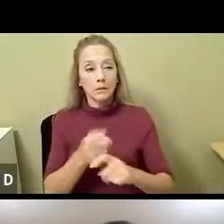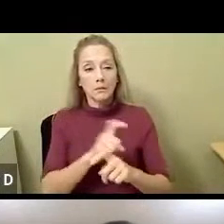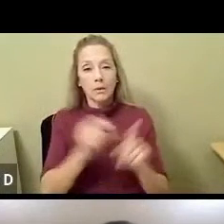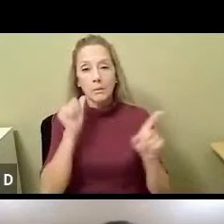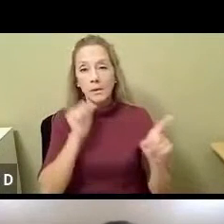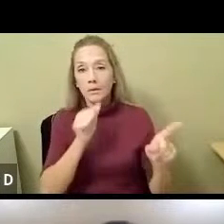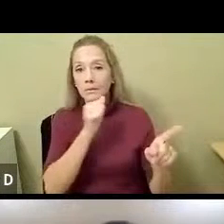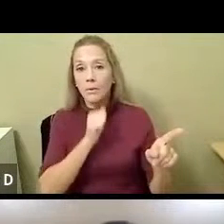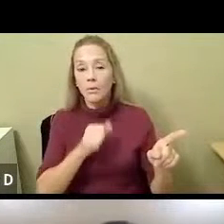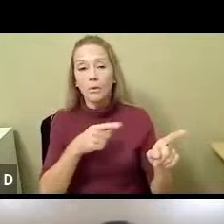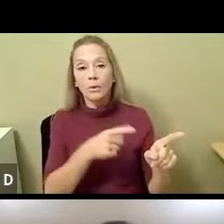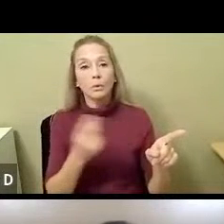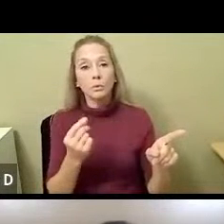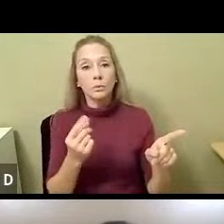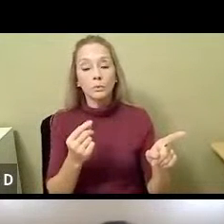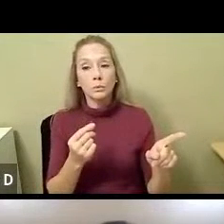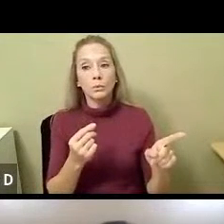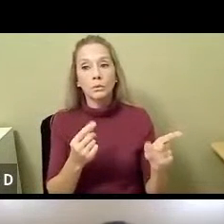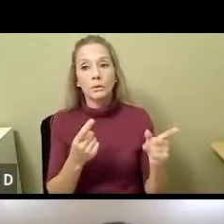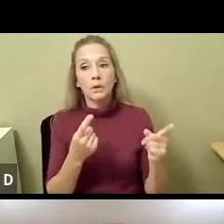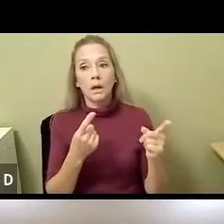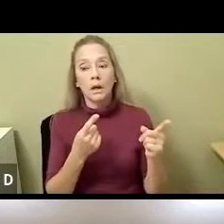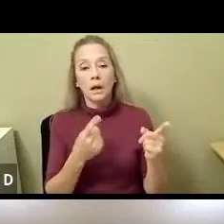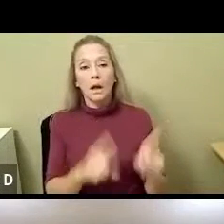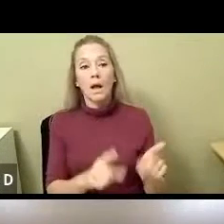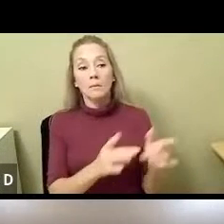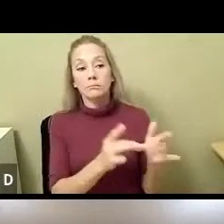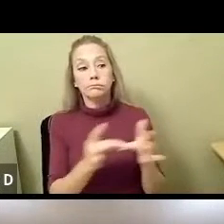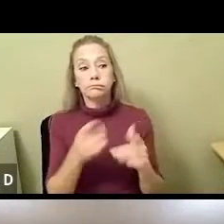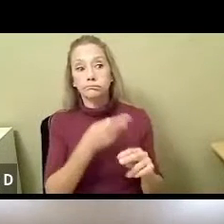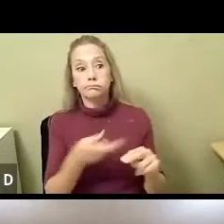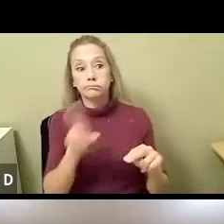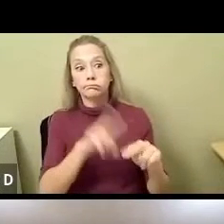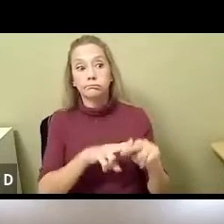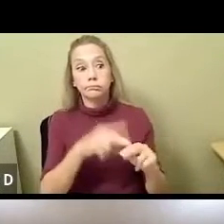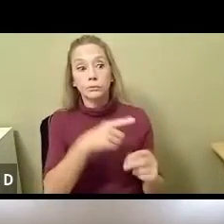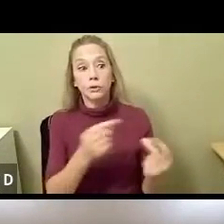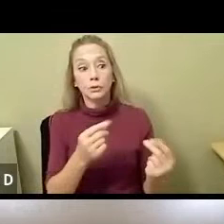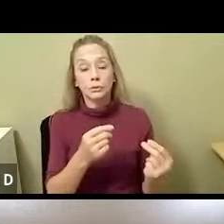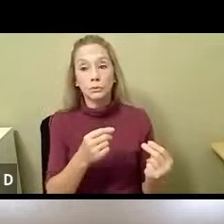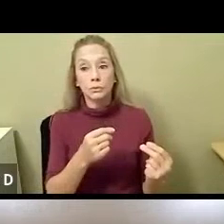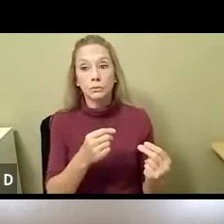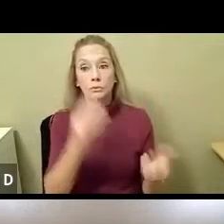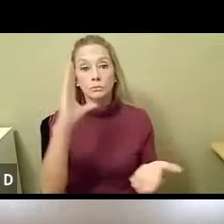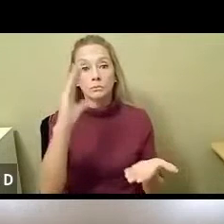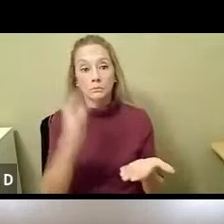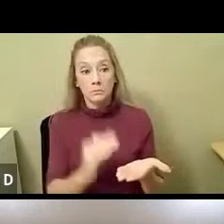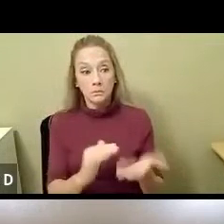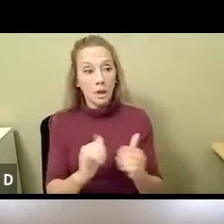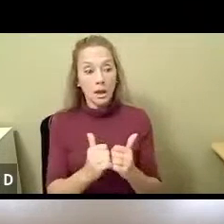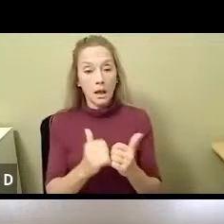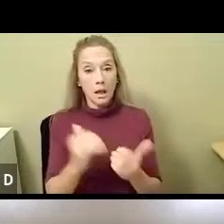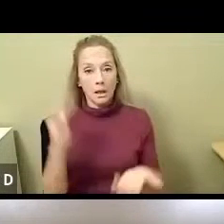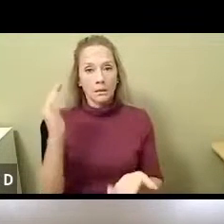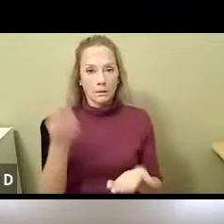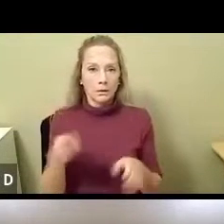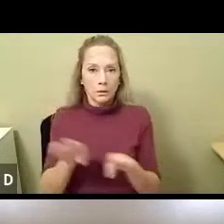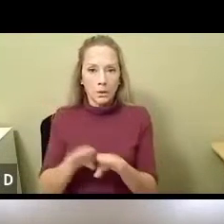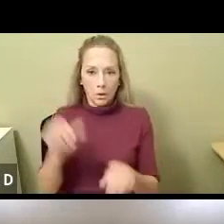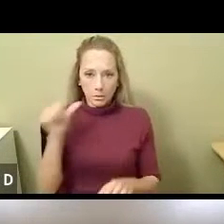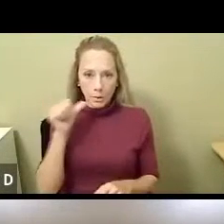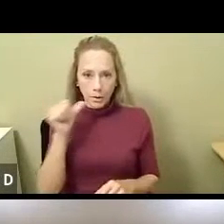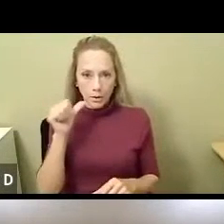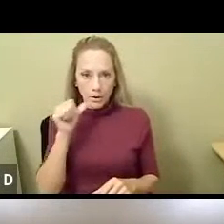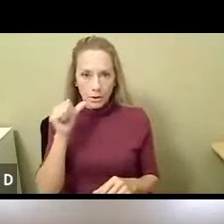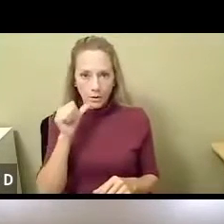did that led to a drastic increase was actually completely closing bars down. I'm assuming that most of us probably don't want to go that